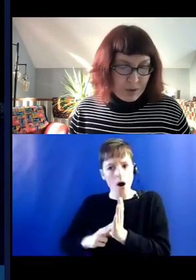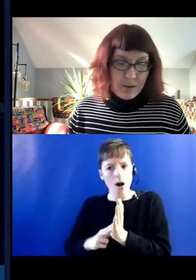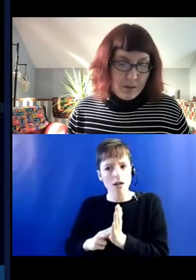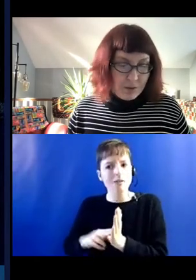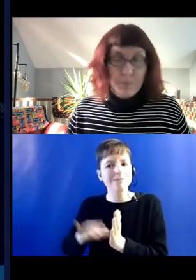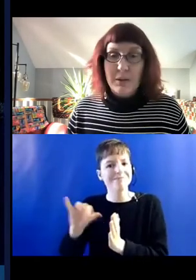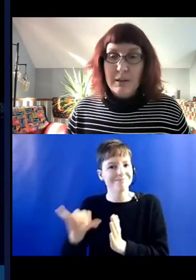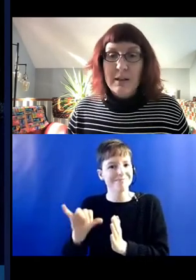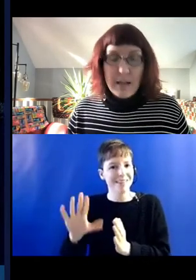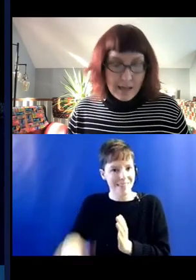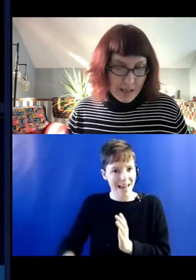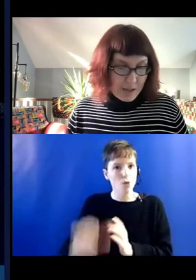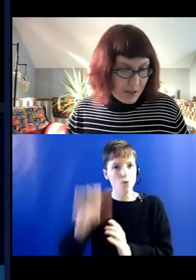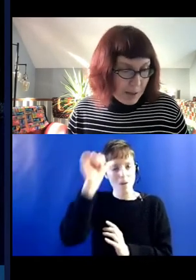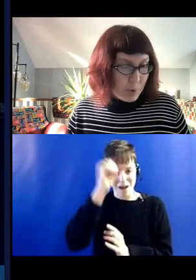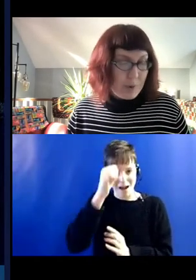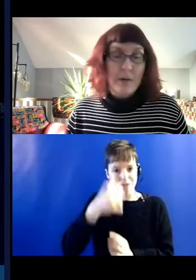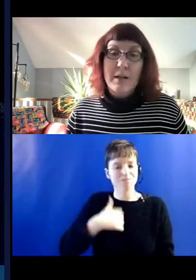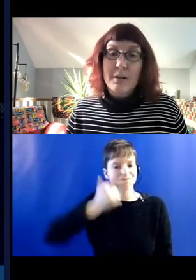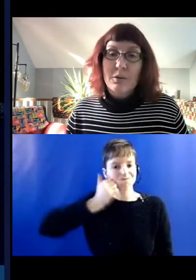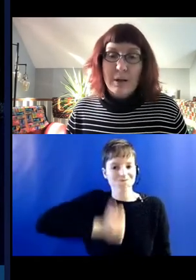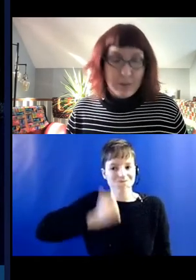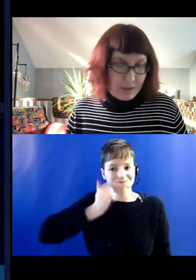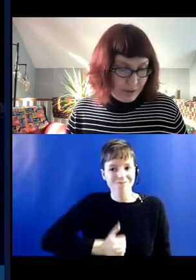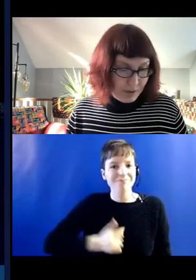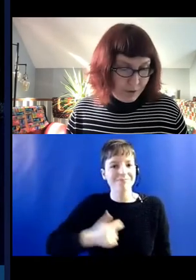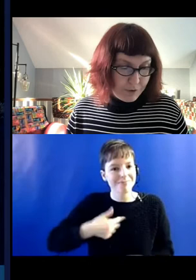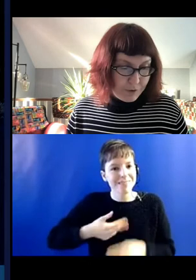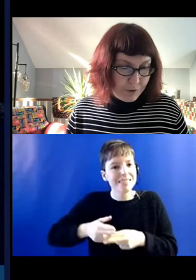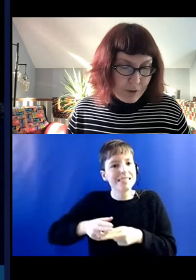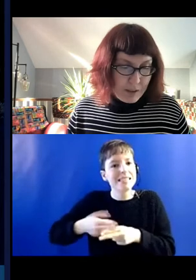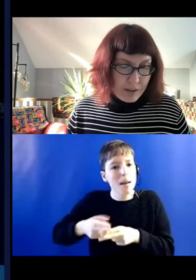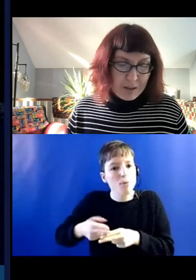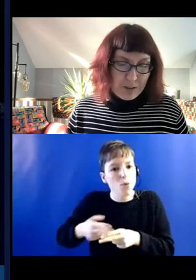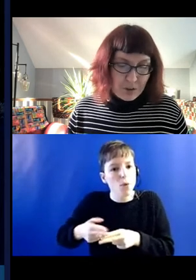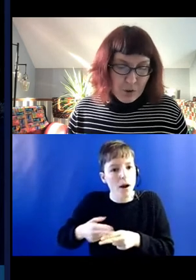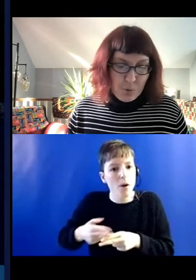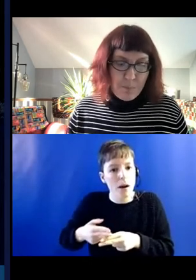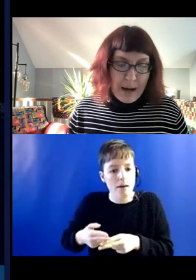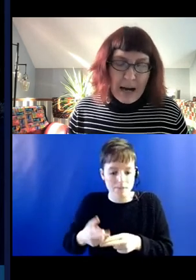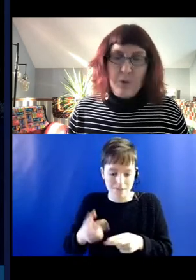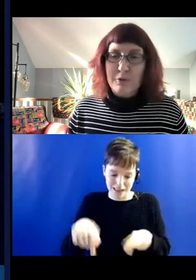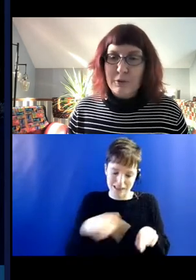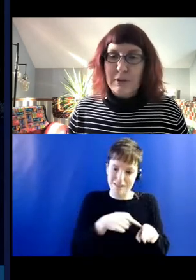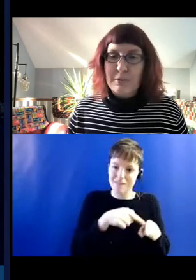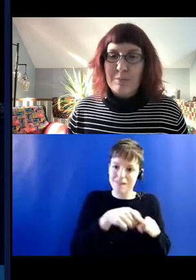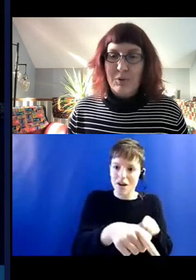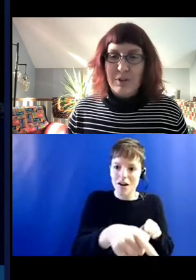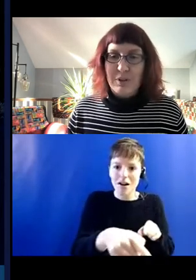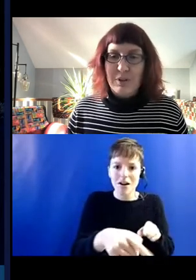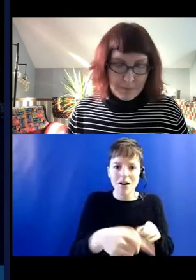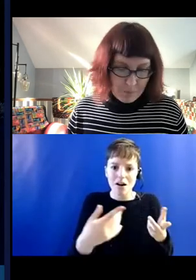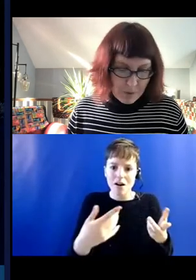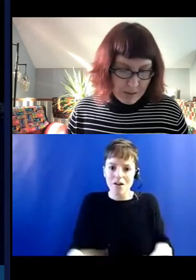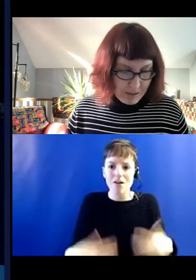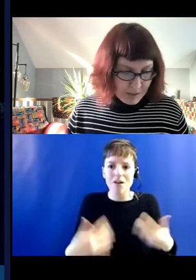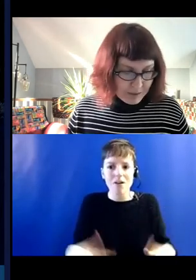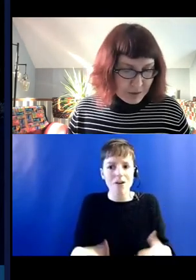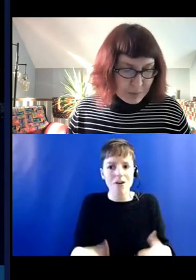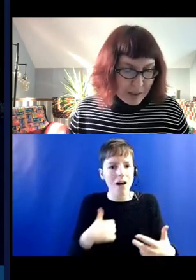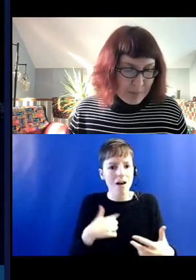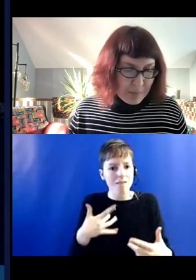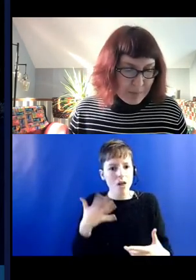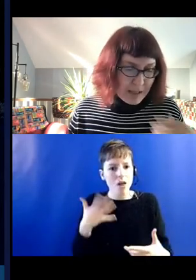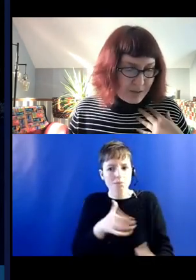I am seen as merely a temporary resident in the field that could so powerfully represent me,